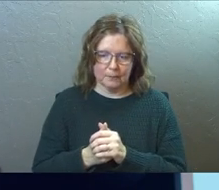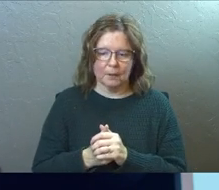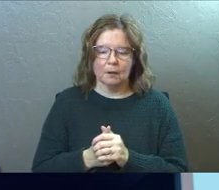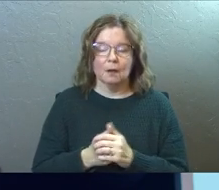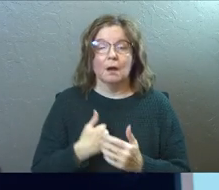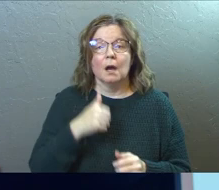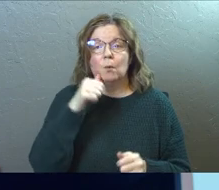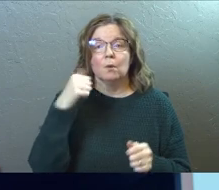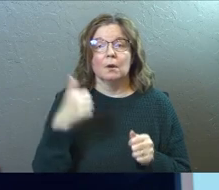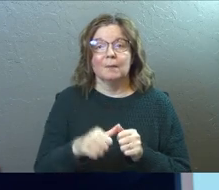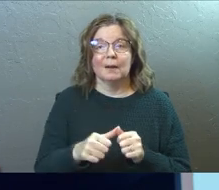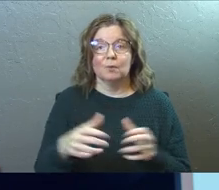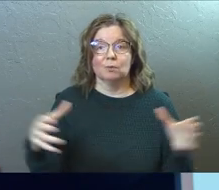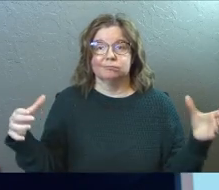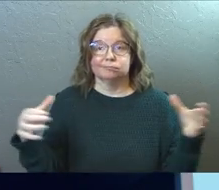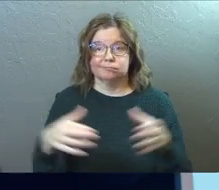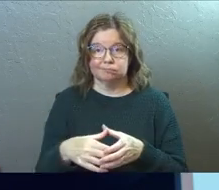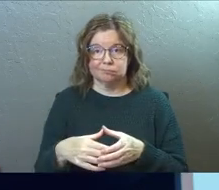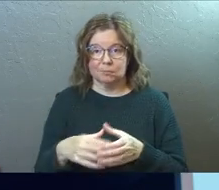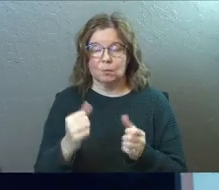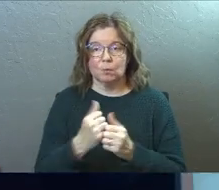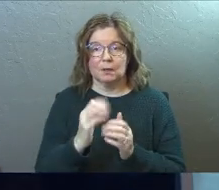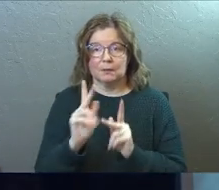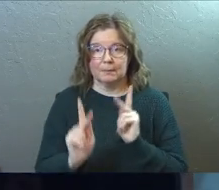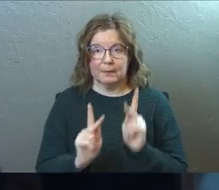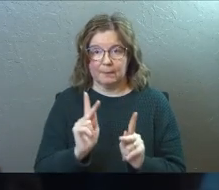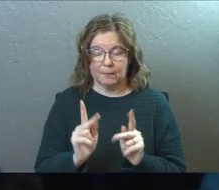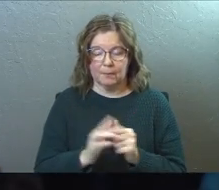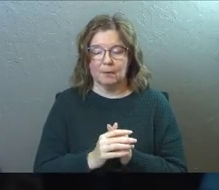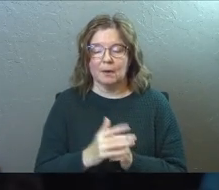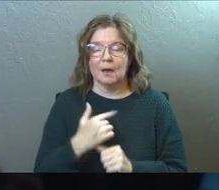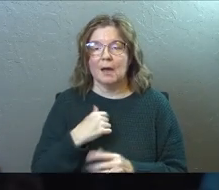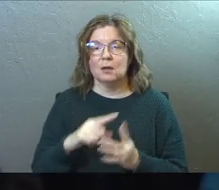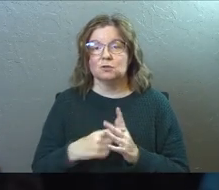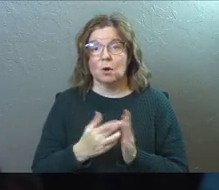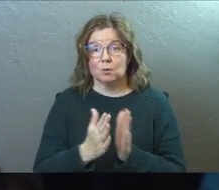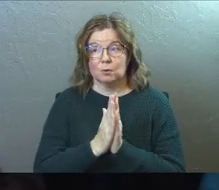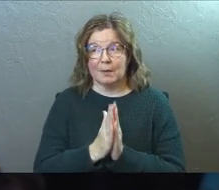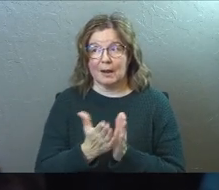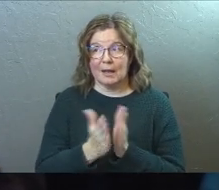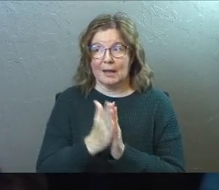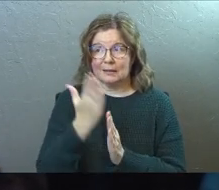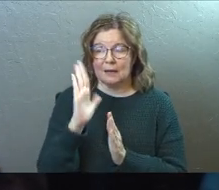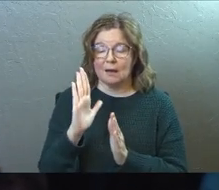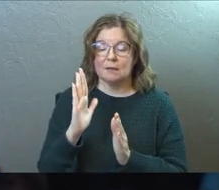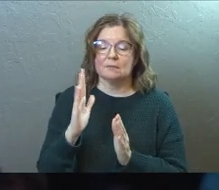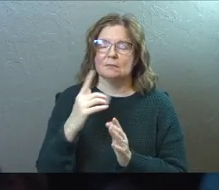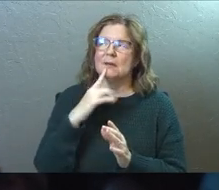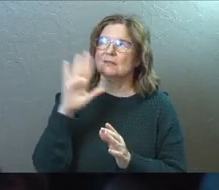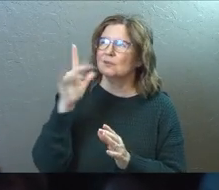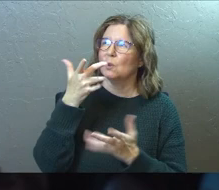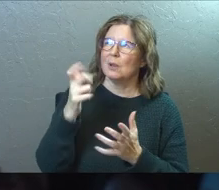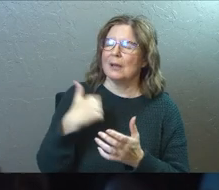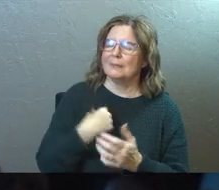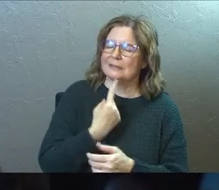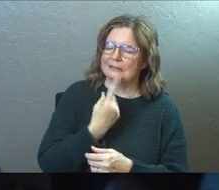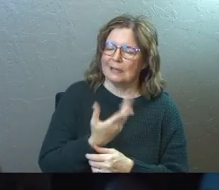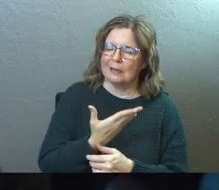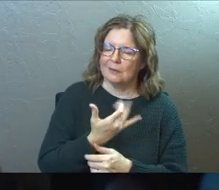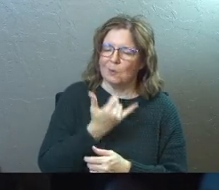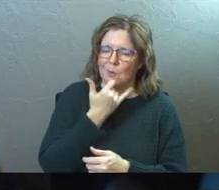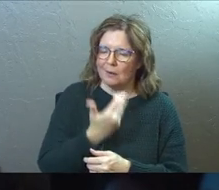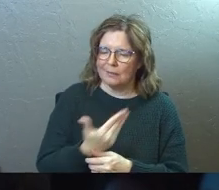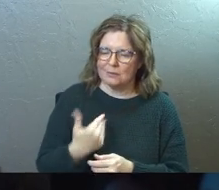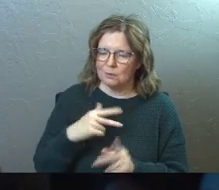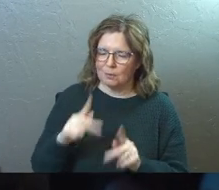And I remember we were getting together with some people, and I started to pray, and I asked God, I'm like, God, don't let me say these things